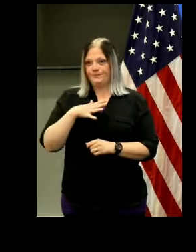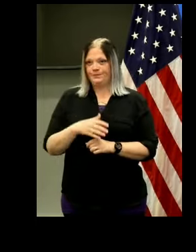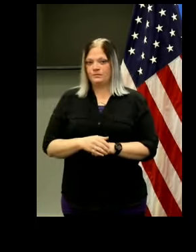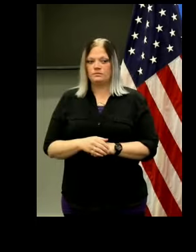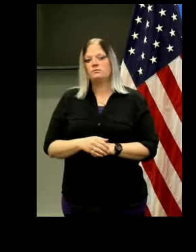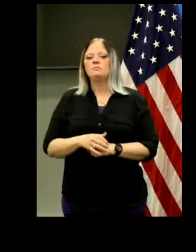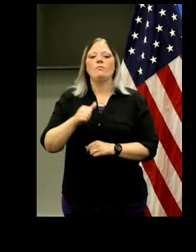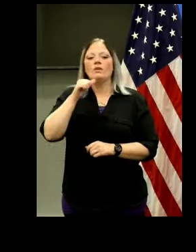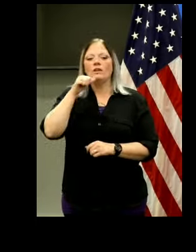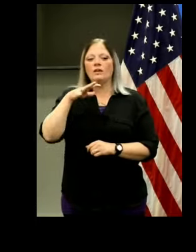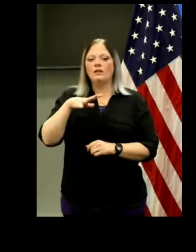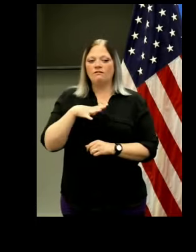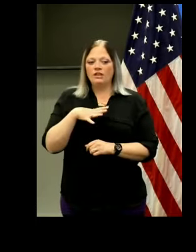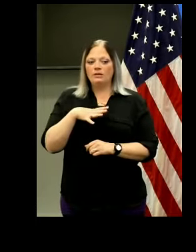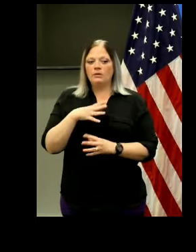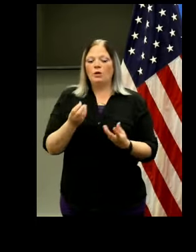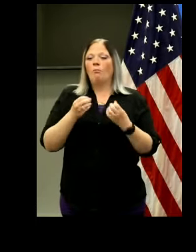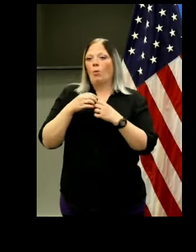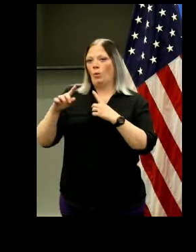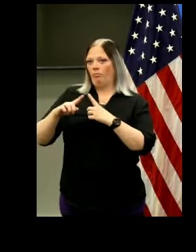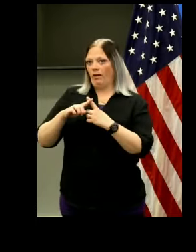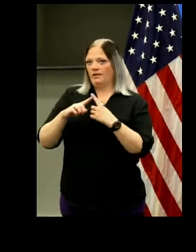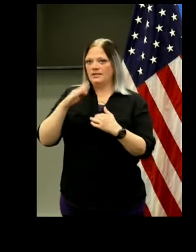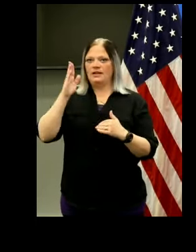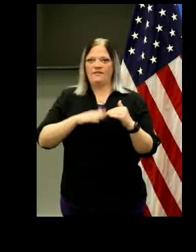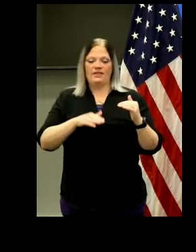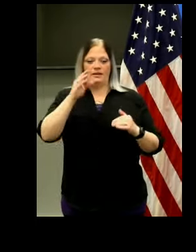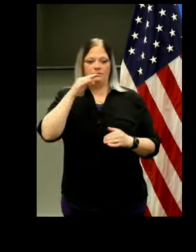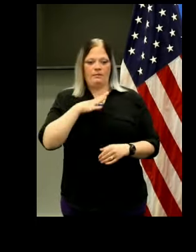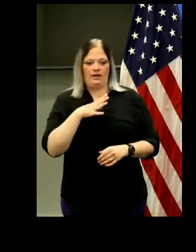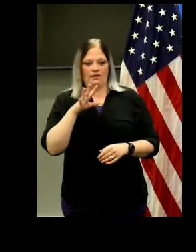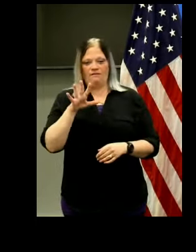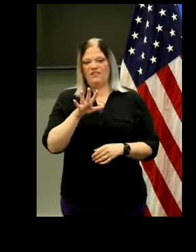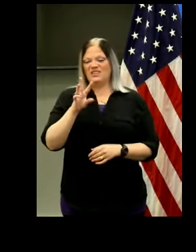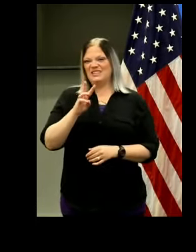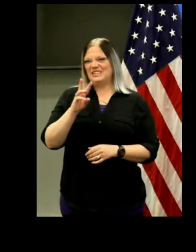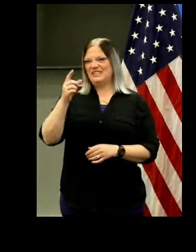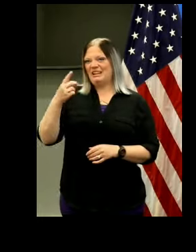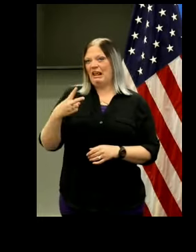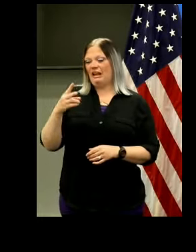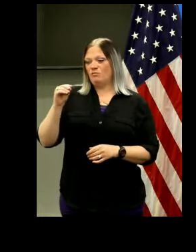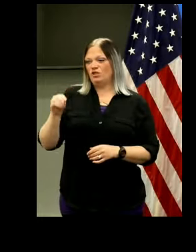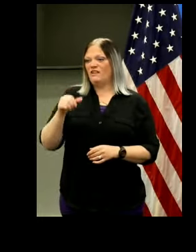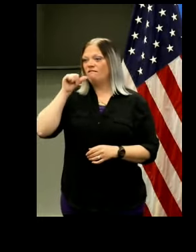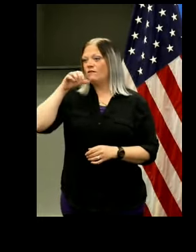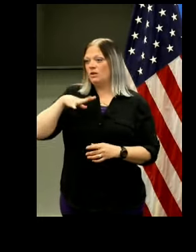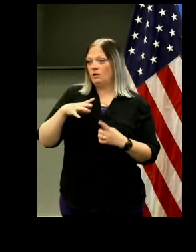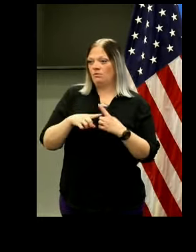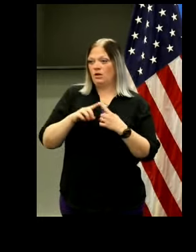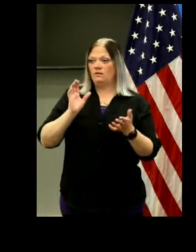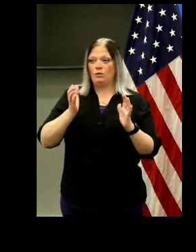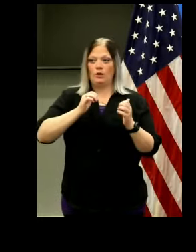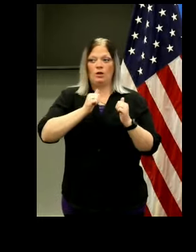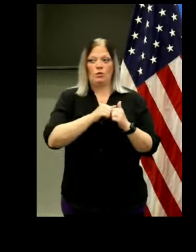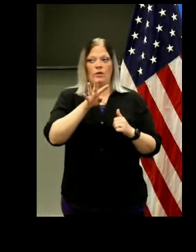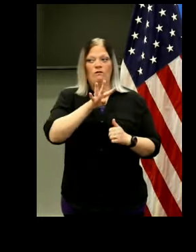that females have tested much more positive than males. 56.5% female tested positive compared